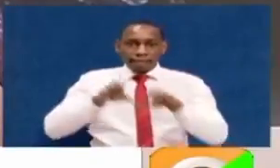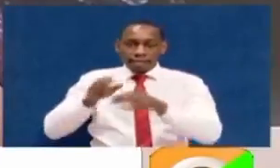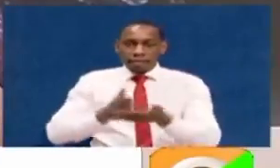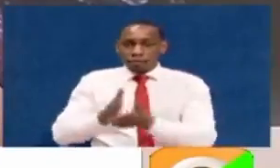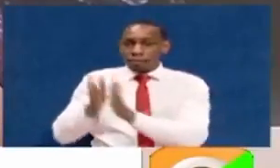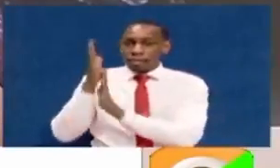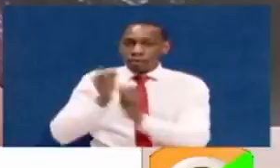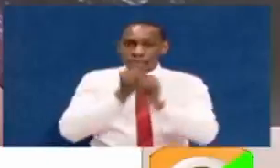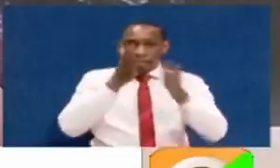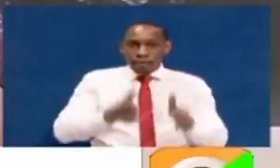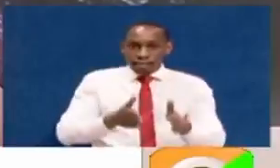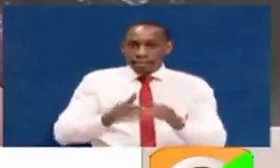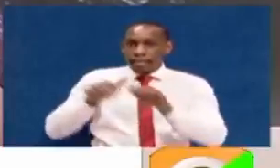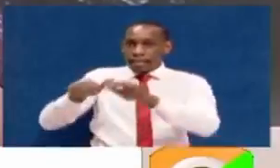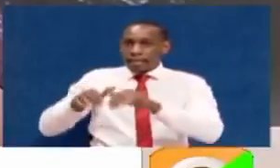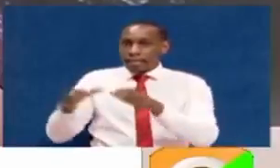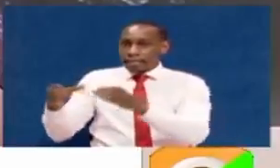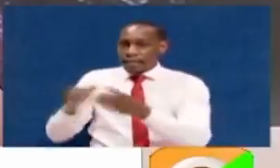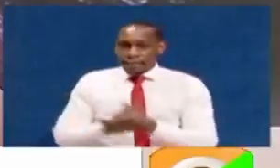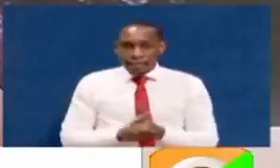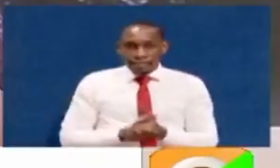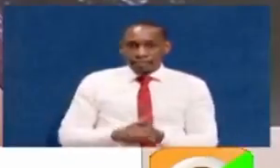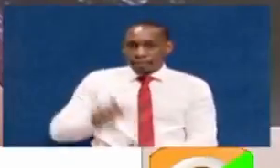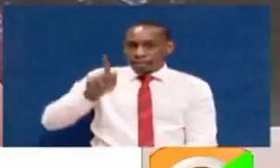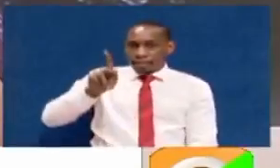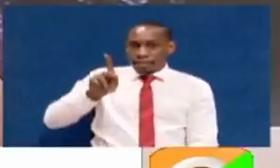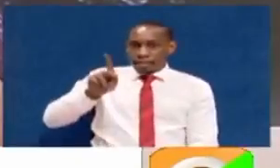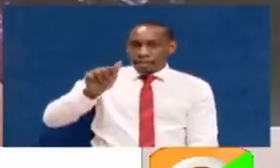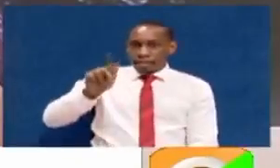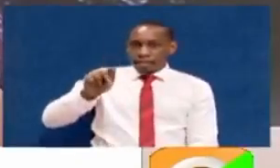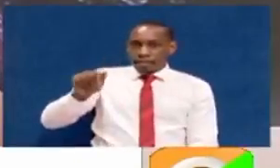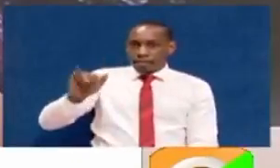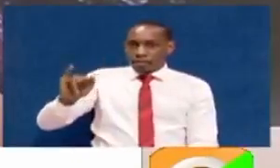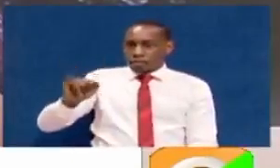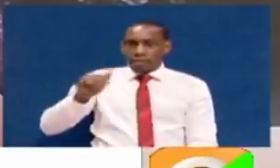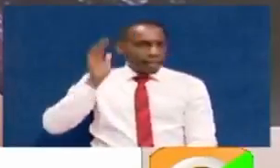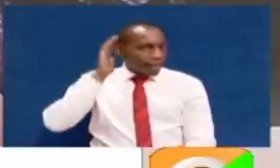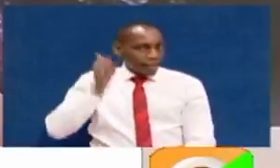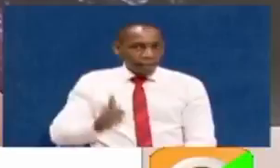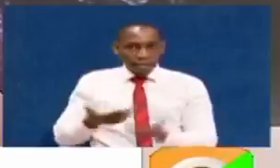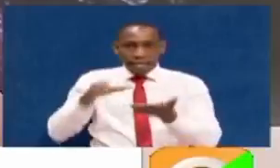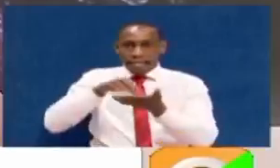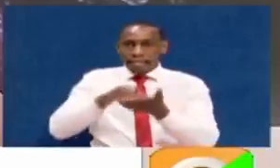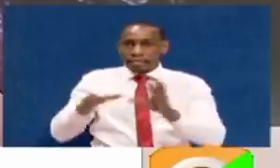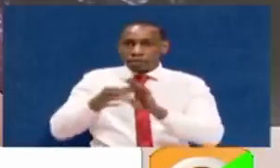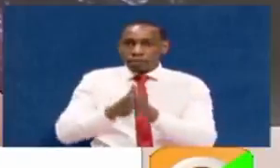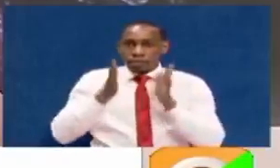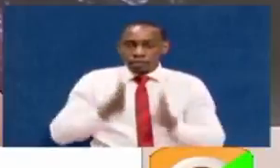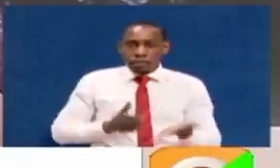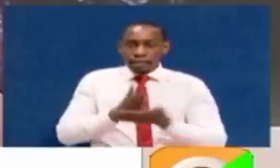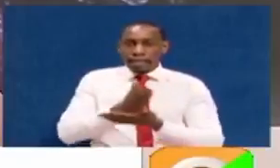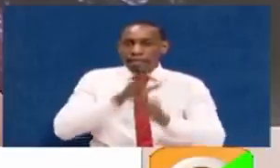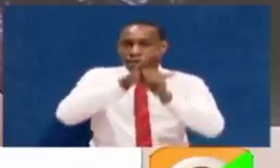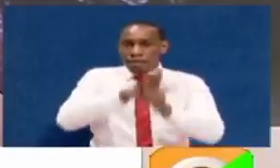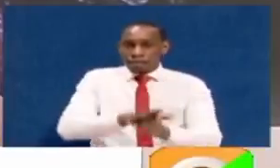security personnel of the agricultural company. Kakuzi, however, says they have not heard any cases pertaining to human rights